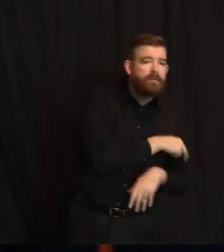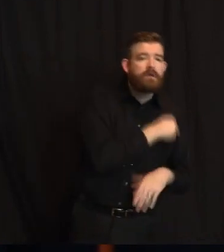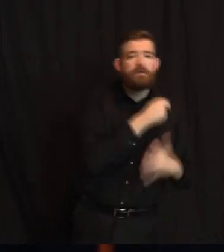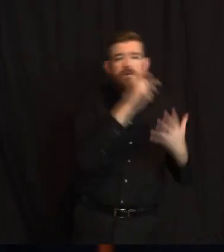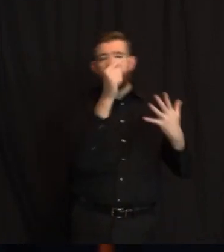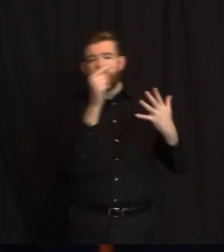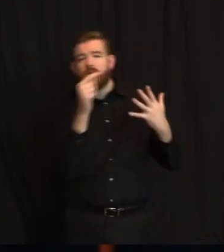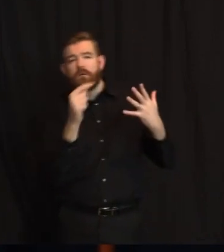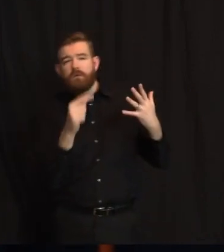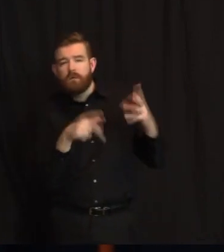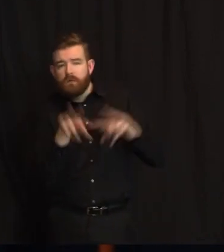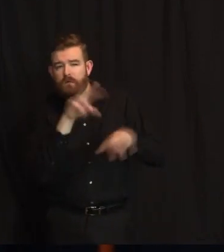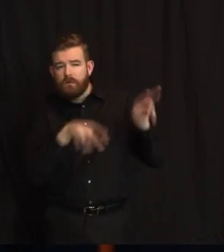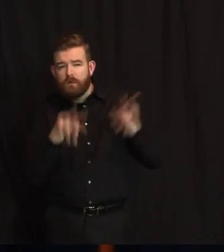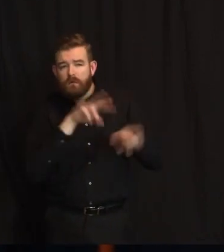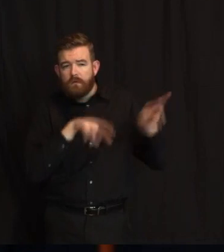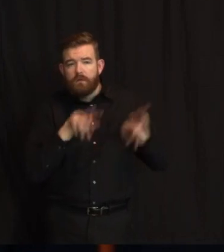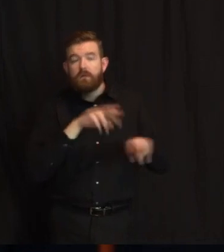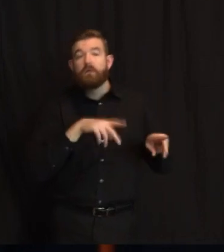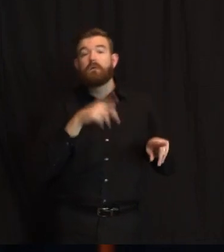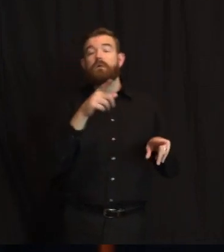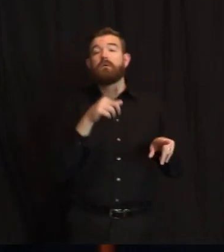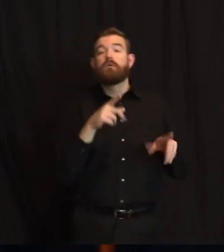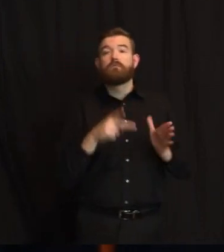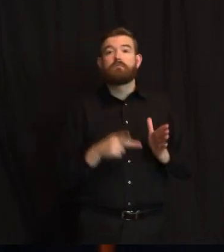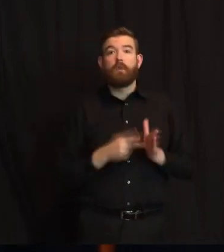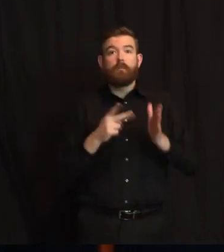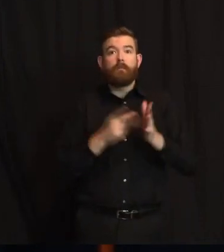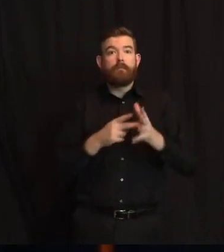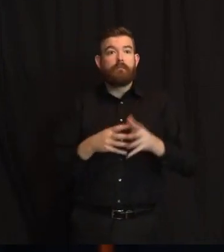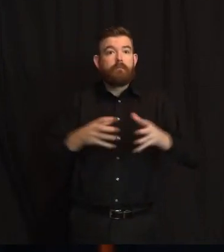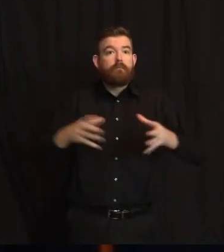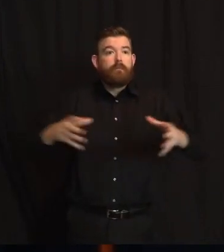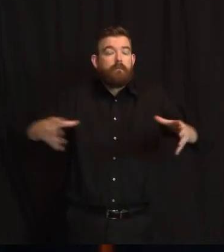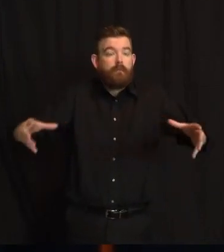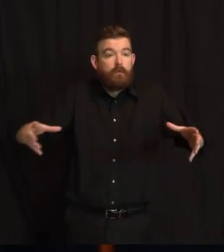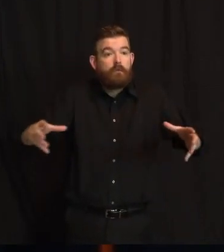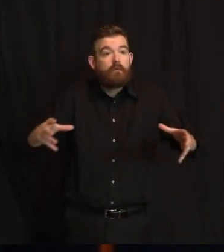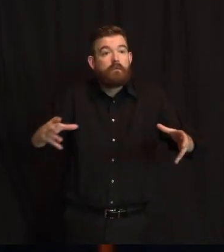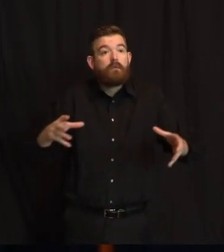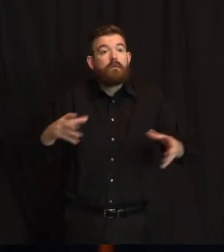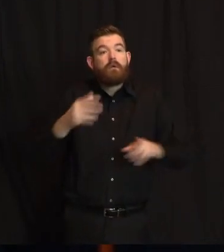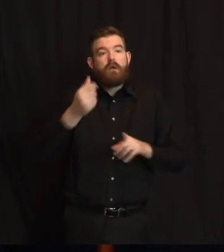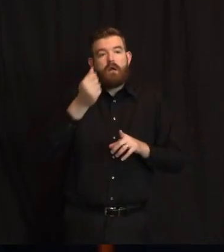COVID hospitalizations as of 10:30 last night was 18.6.